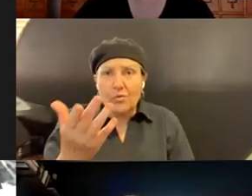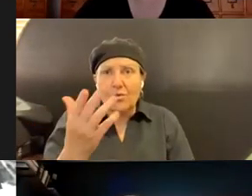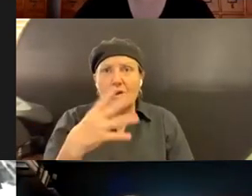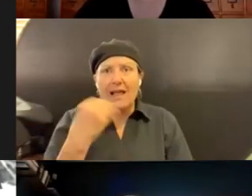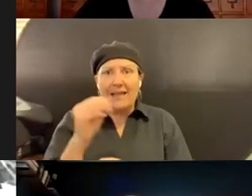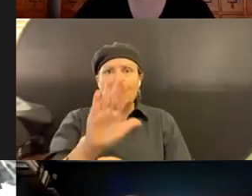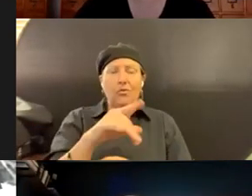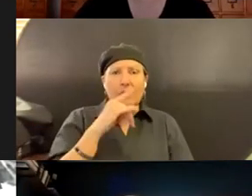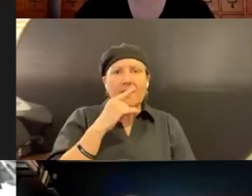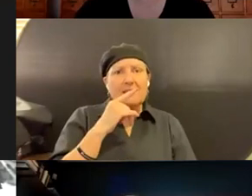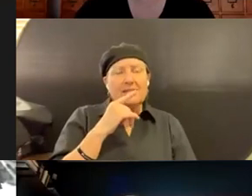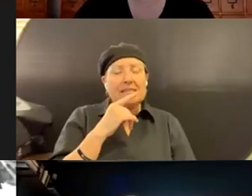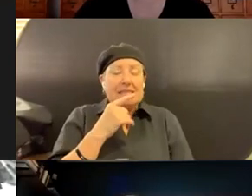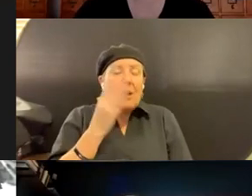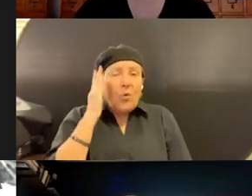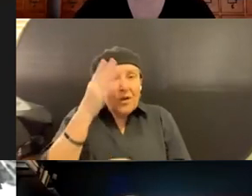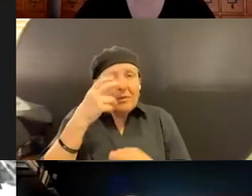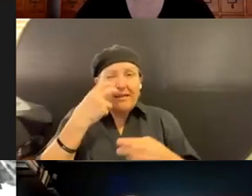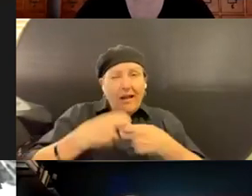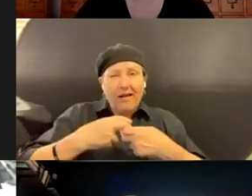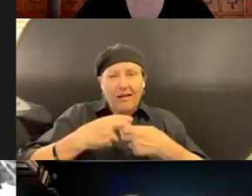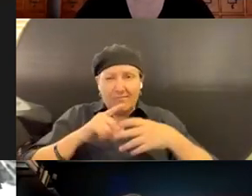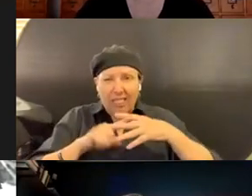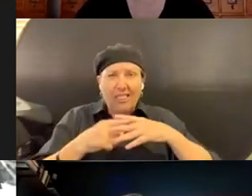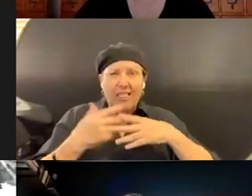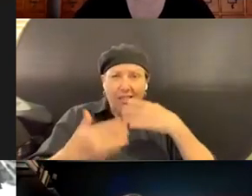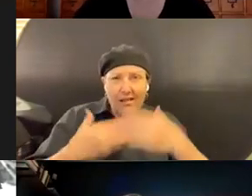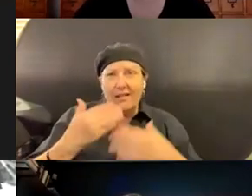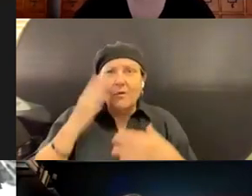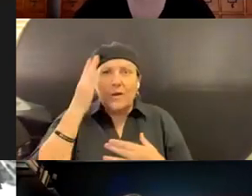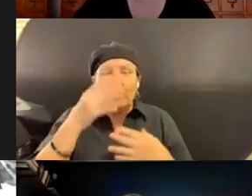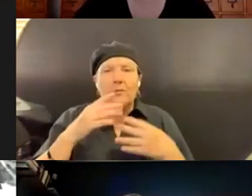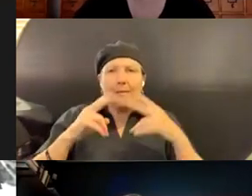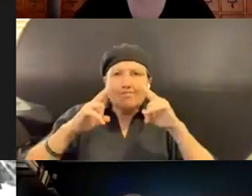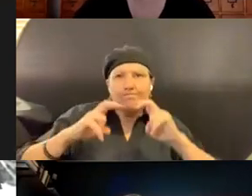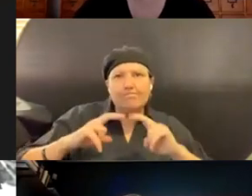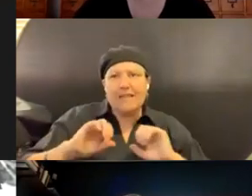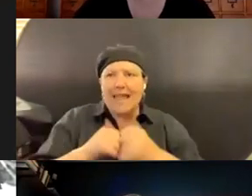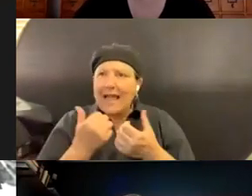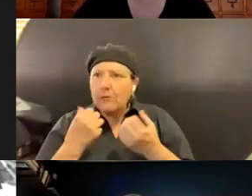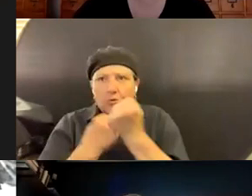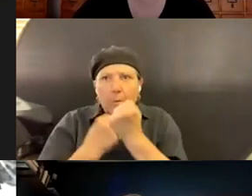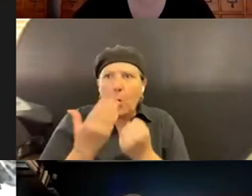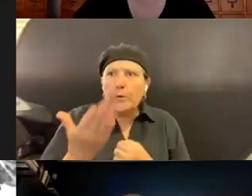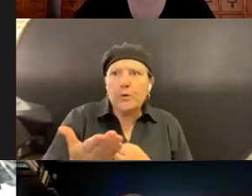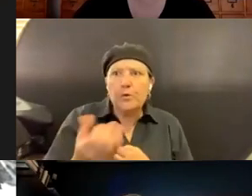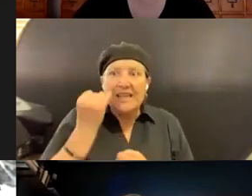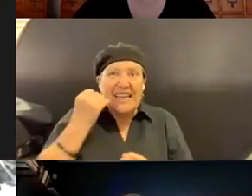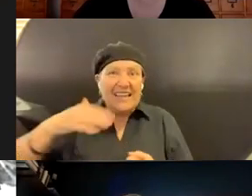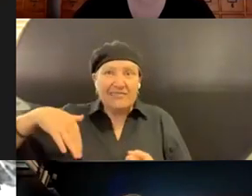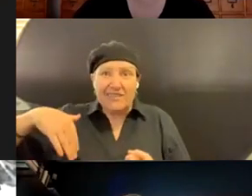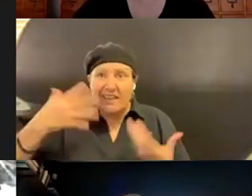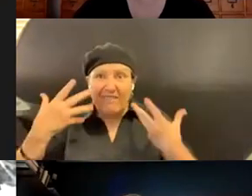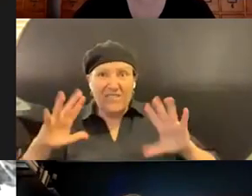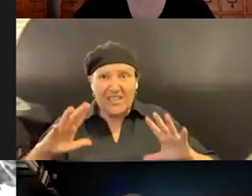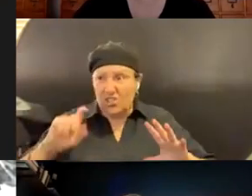that things are going to be a little tricky. And so we are always going to be looking at ways to, hey, if you didn't finish it, if you need some additional support, we'll support you. If you need some